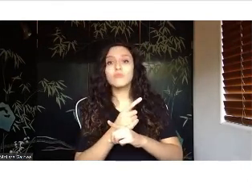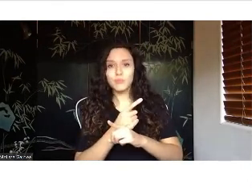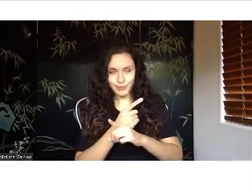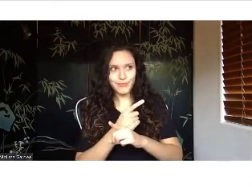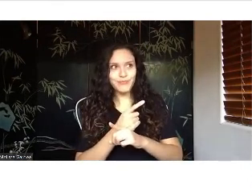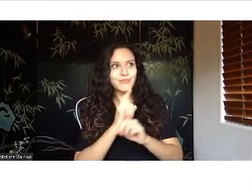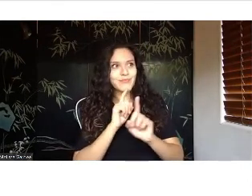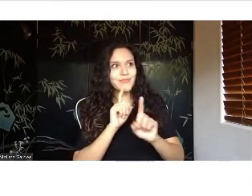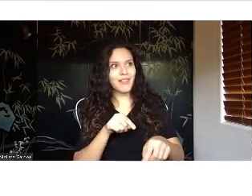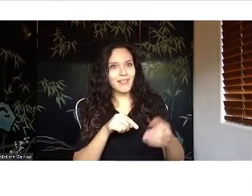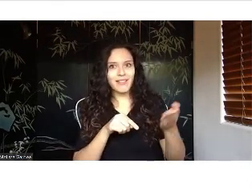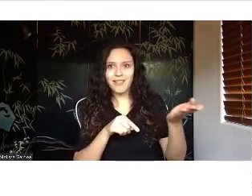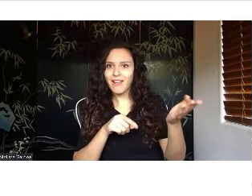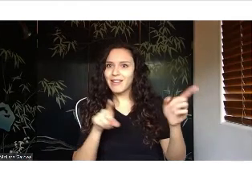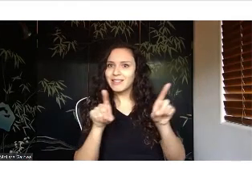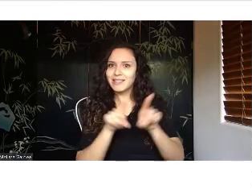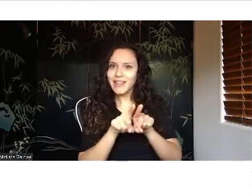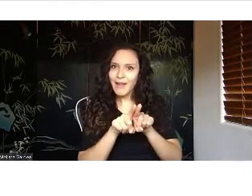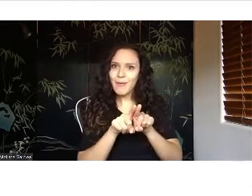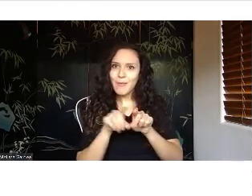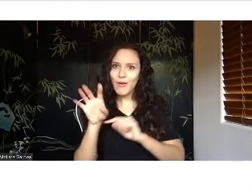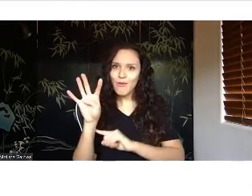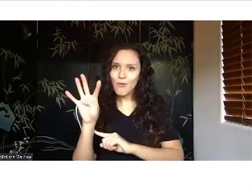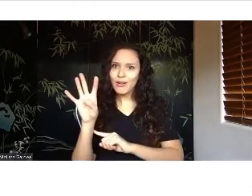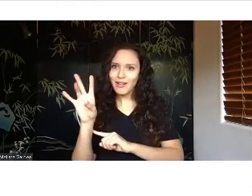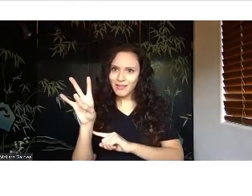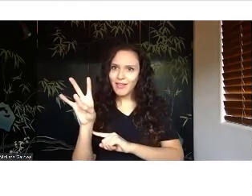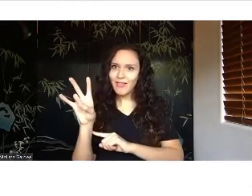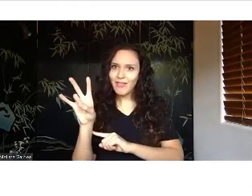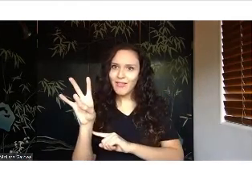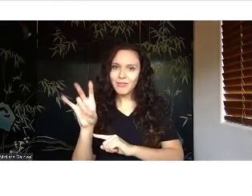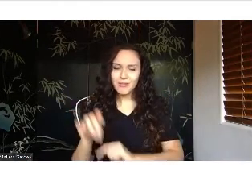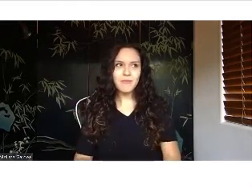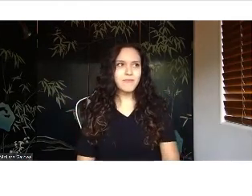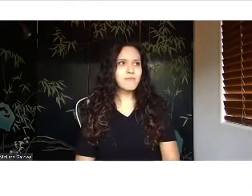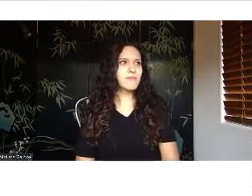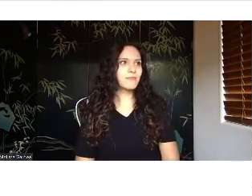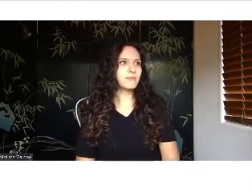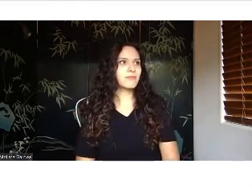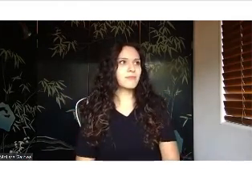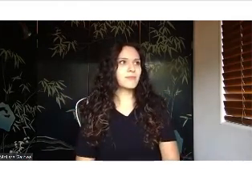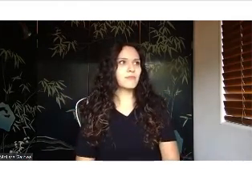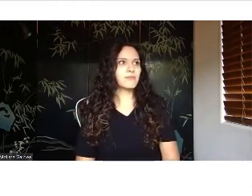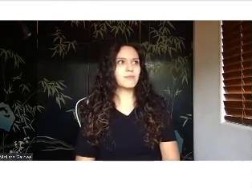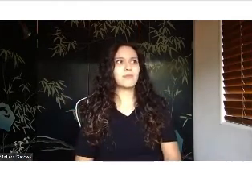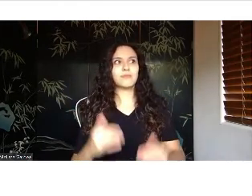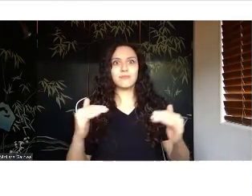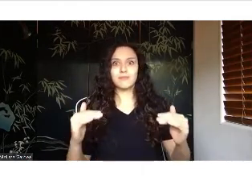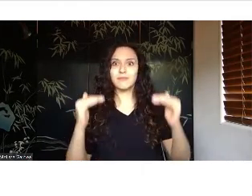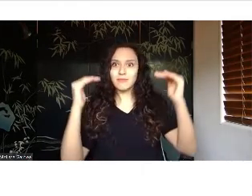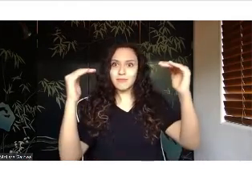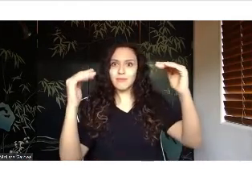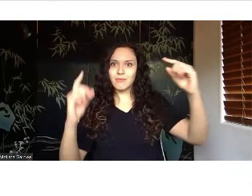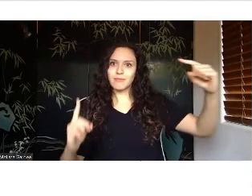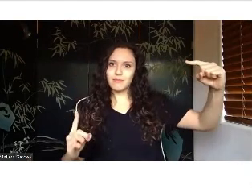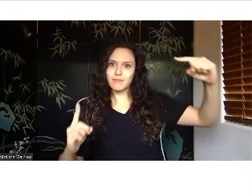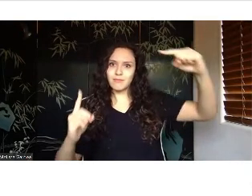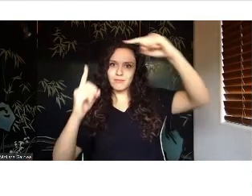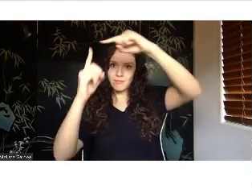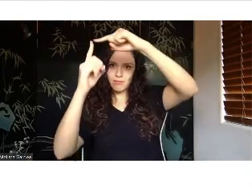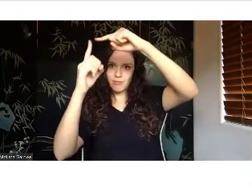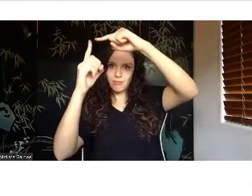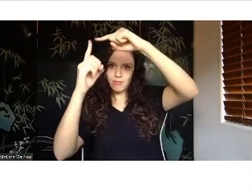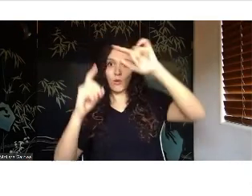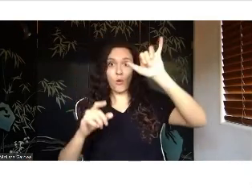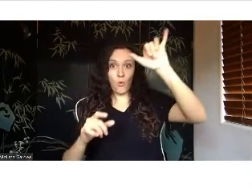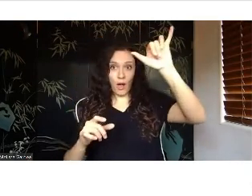division, I get, what do you know, the same answer. Okay,